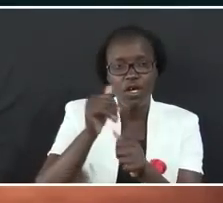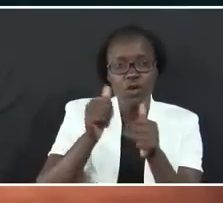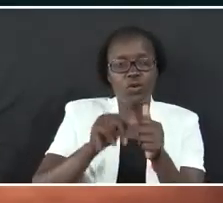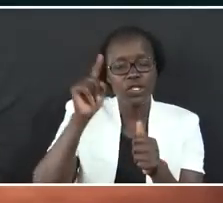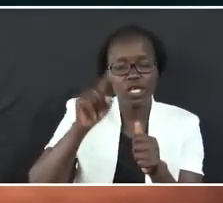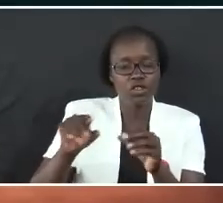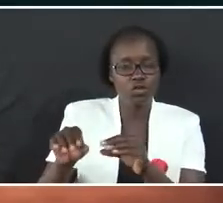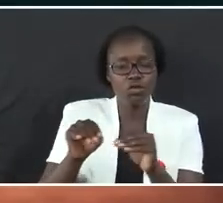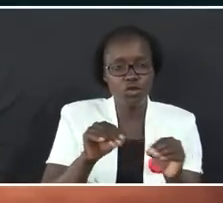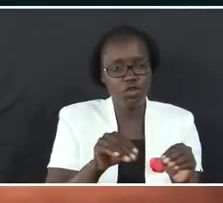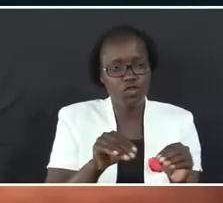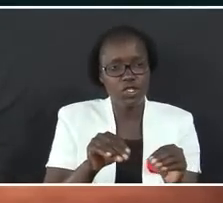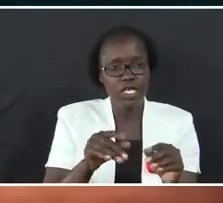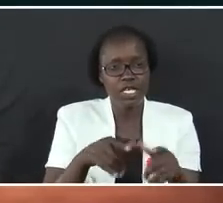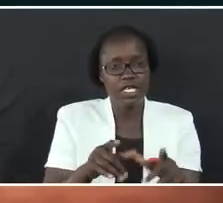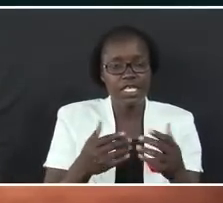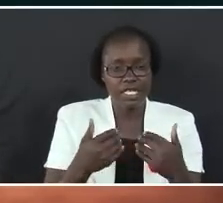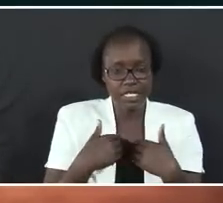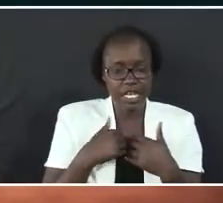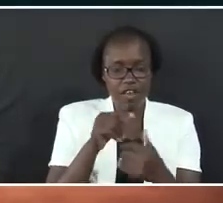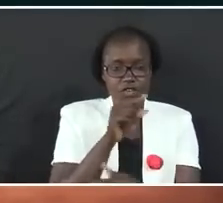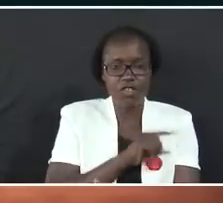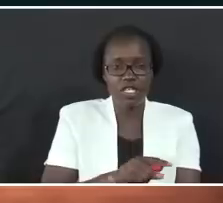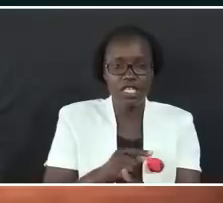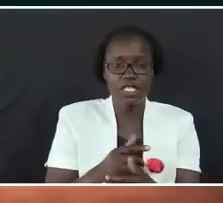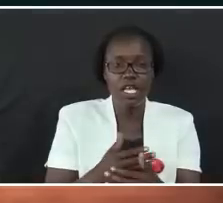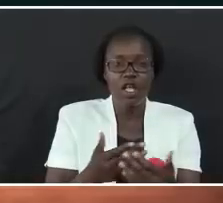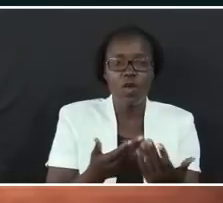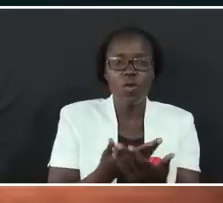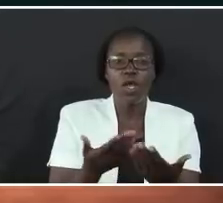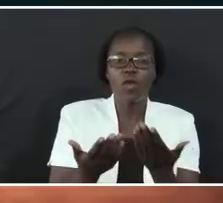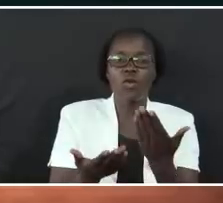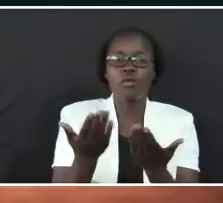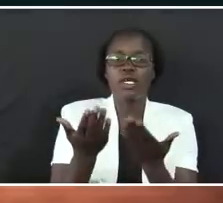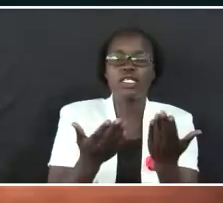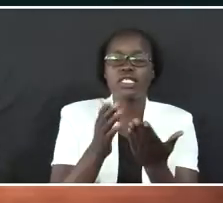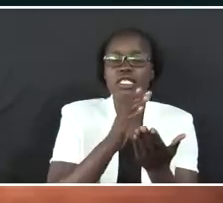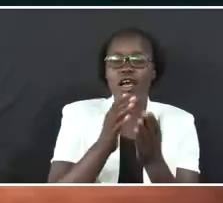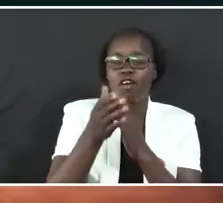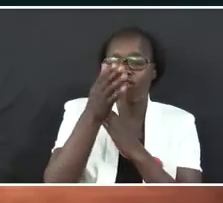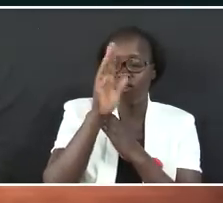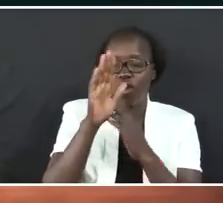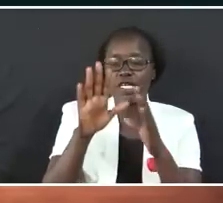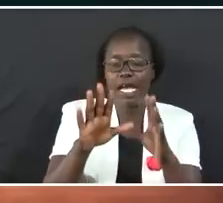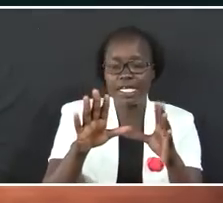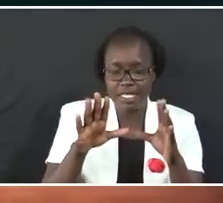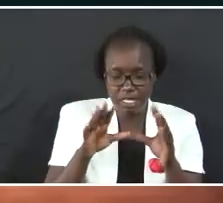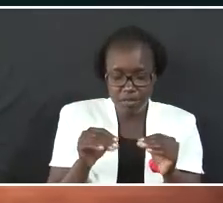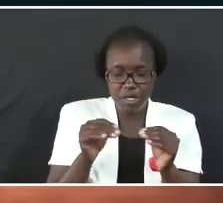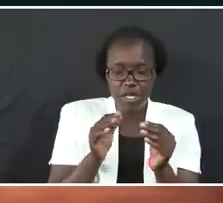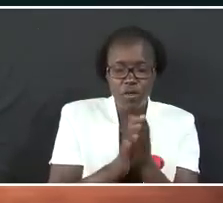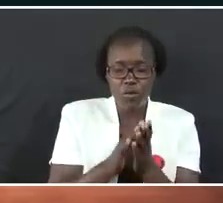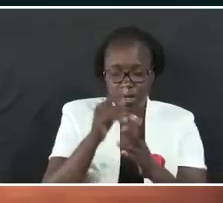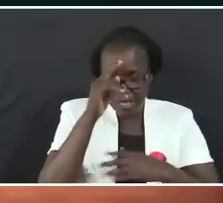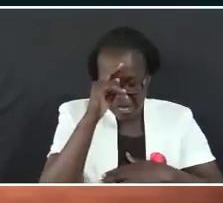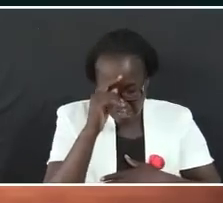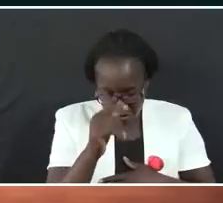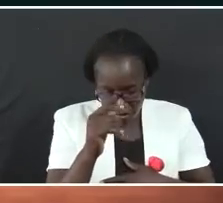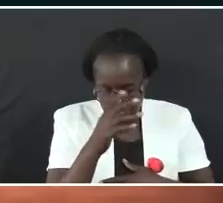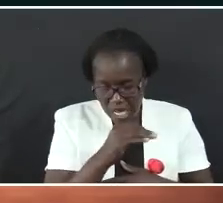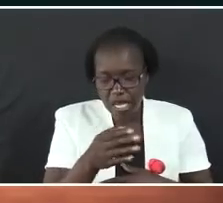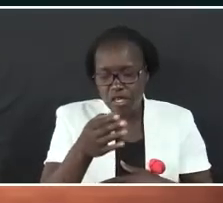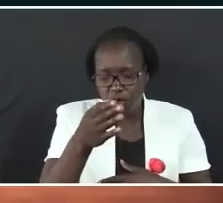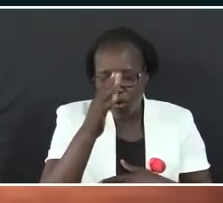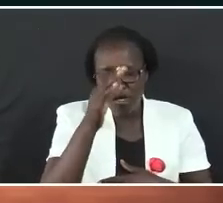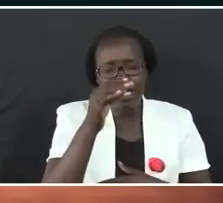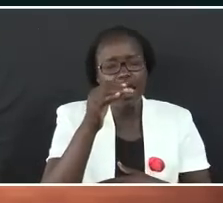be moved, let us have grace whereby we may serve God acceptably with reverence and